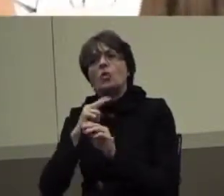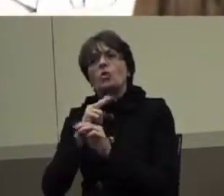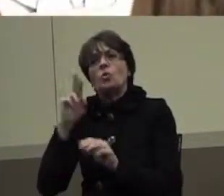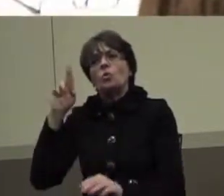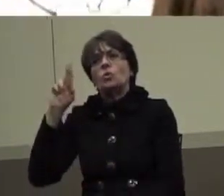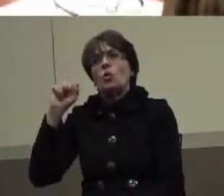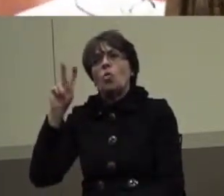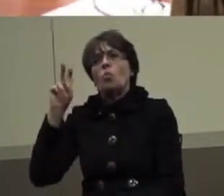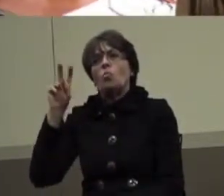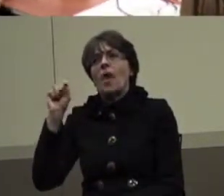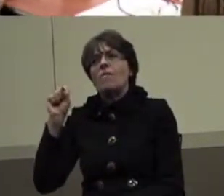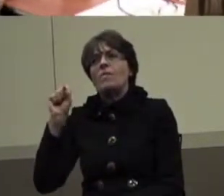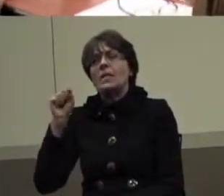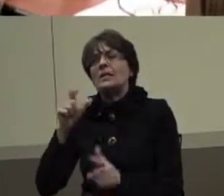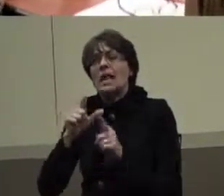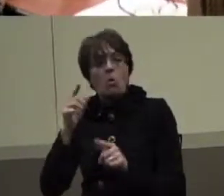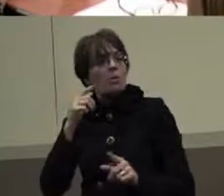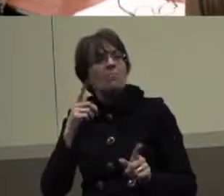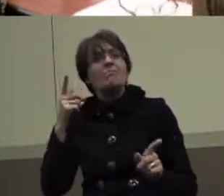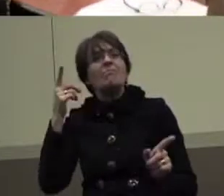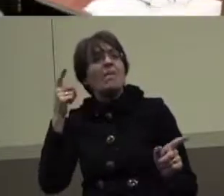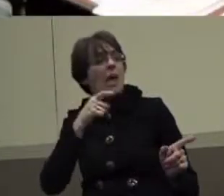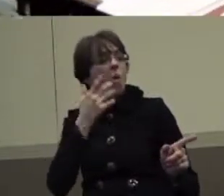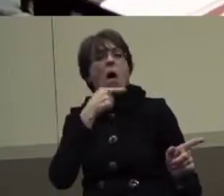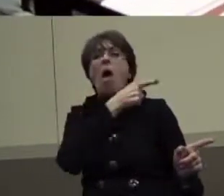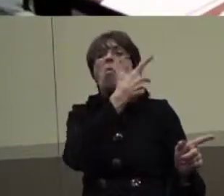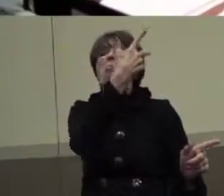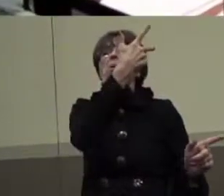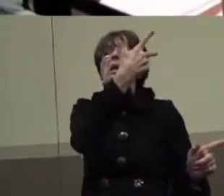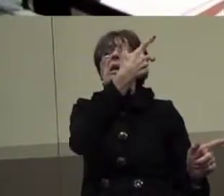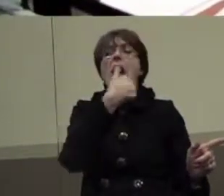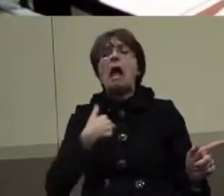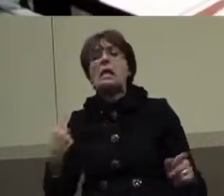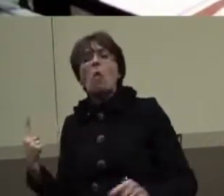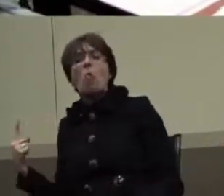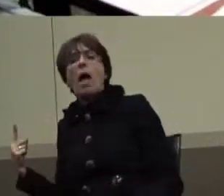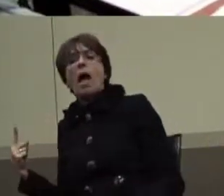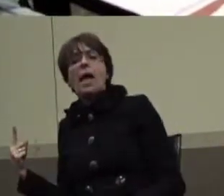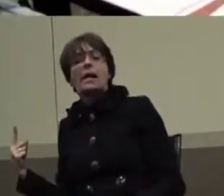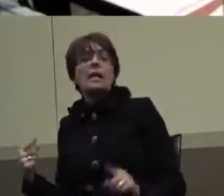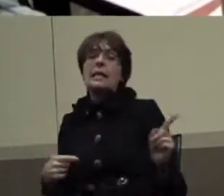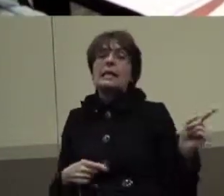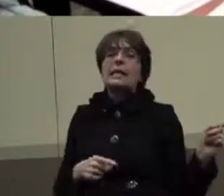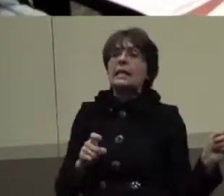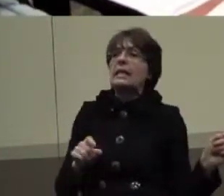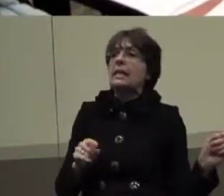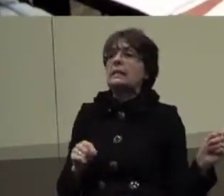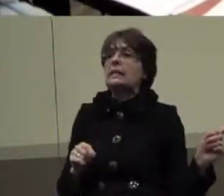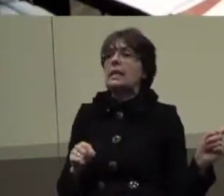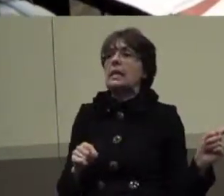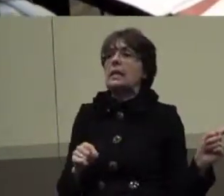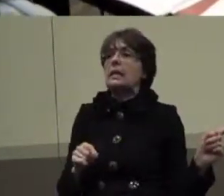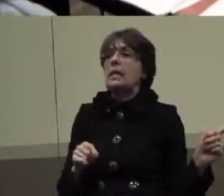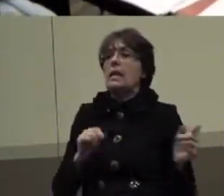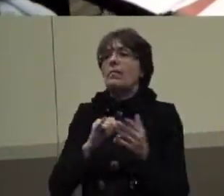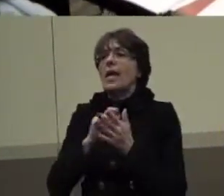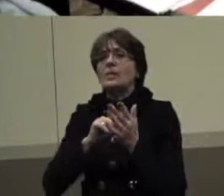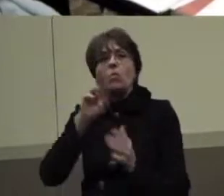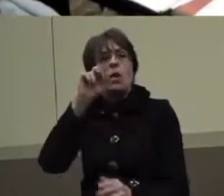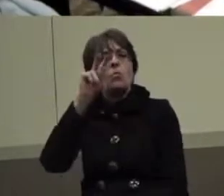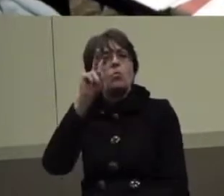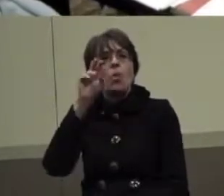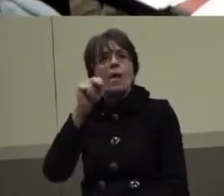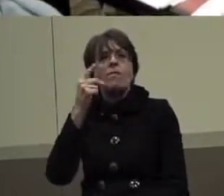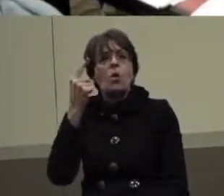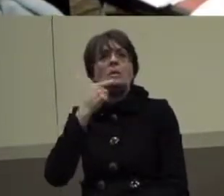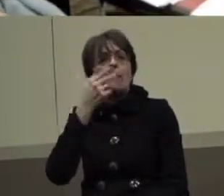they ask, why does he get 3 stamps and I only get 1? Because he needs it. And that's like what Raven always says, because he